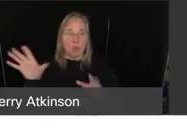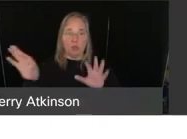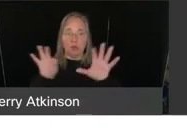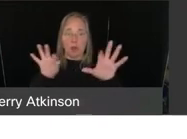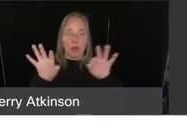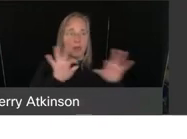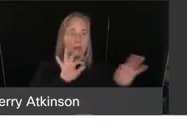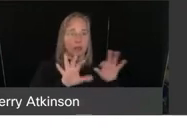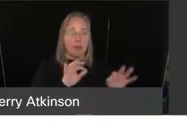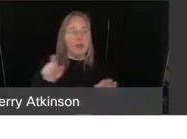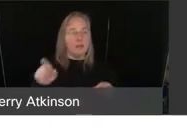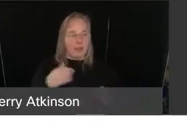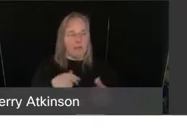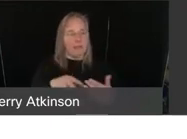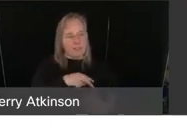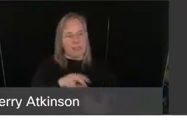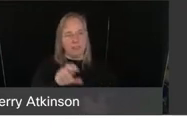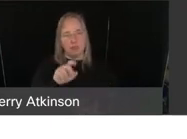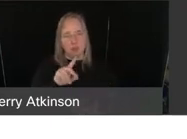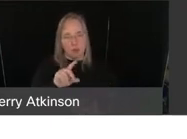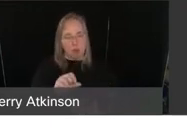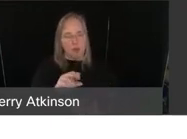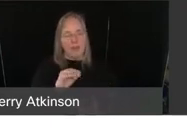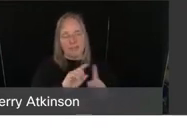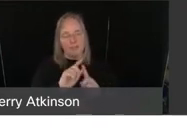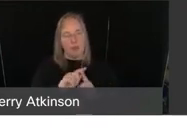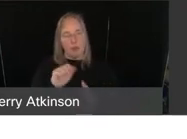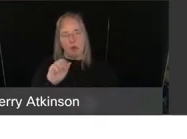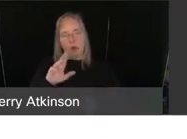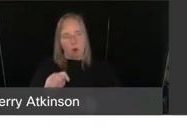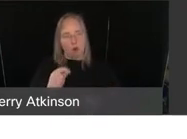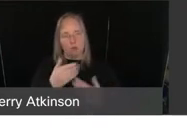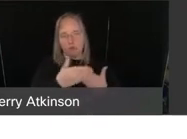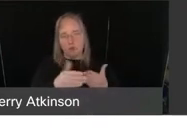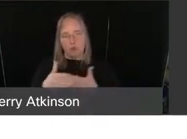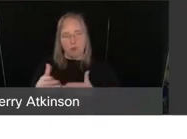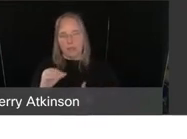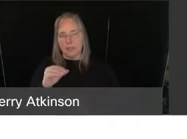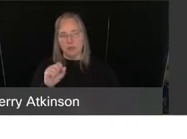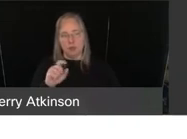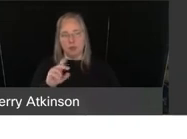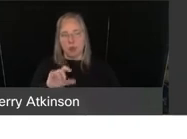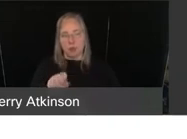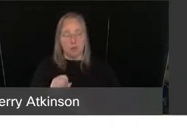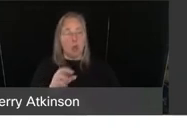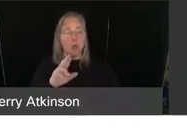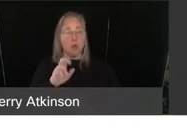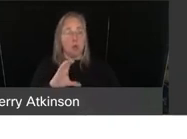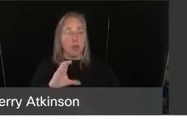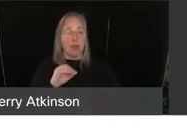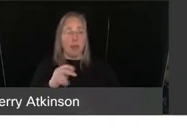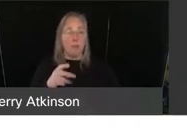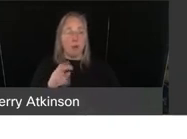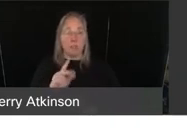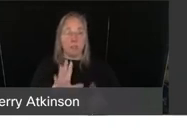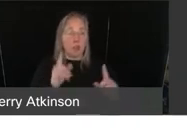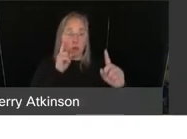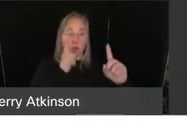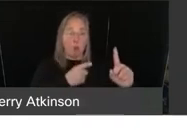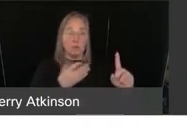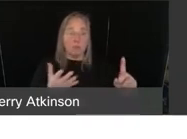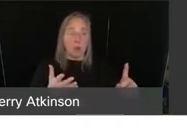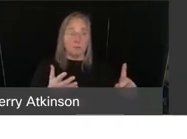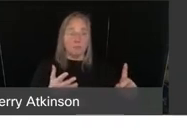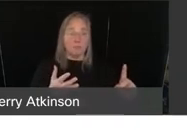they have various arts rooms and studios for their classes. Rec and Parks' goal is to